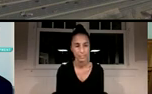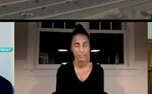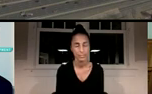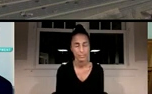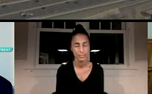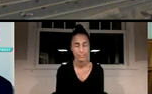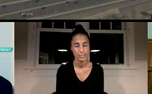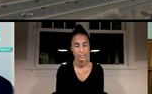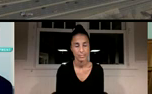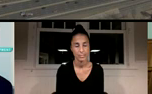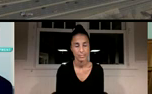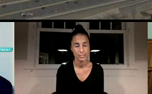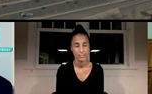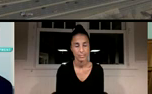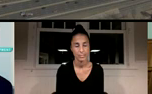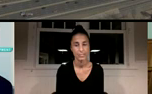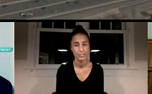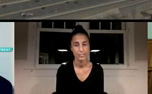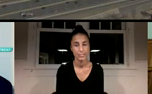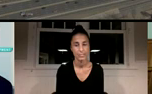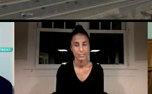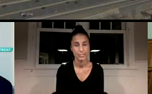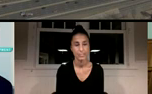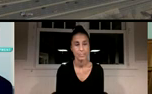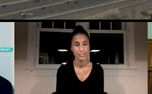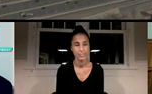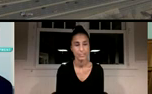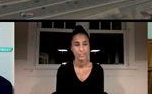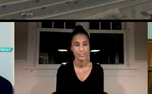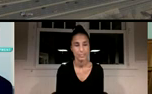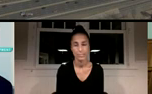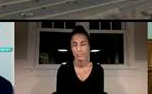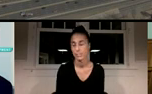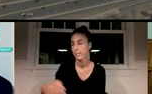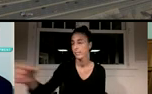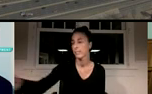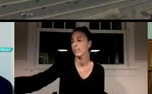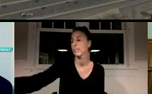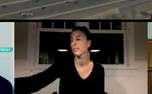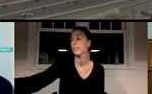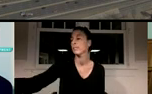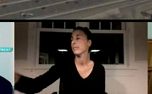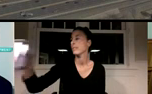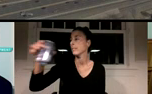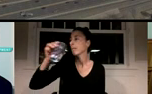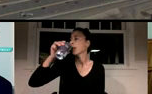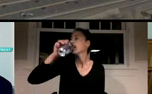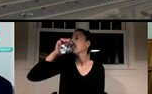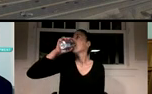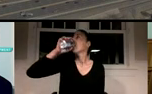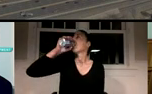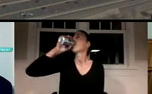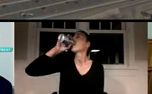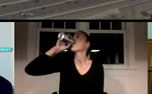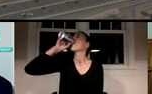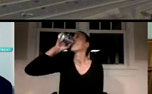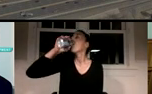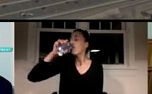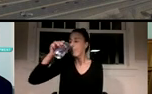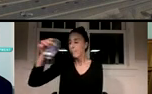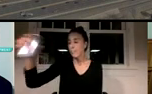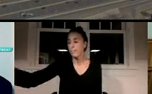include mixed use cores that are more urban in character. Flint Hill is the county's smallest suburban